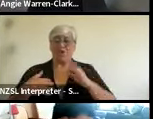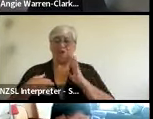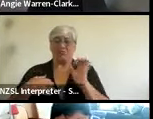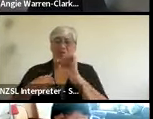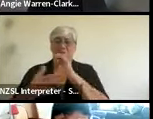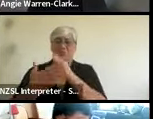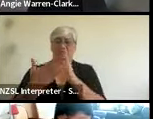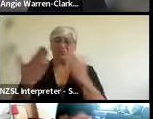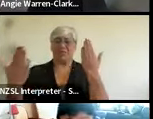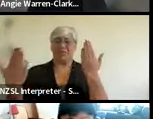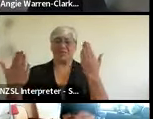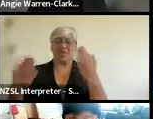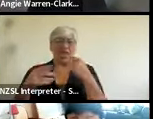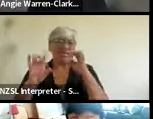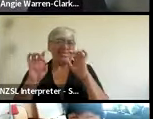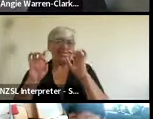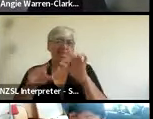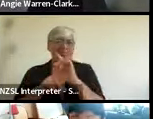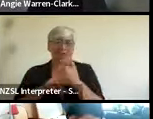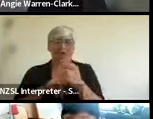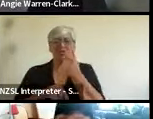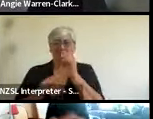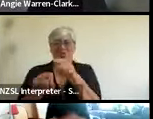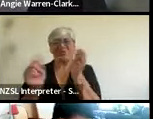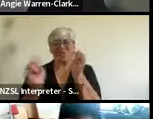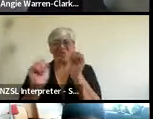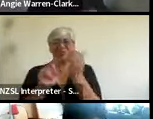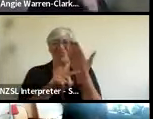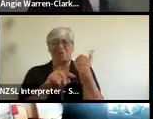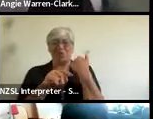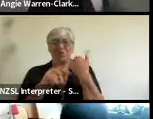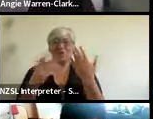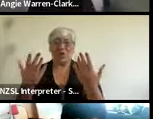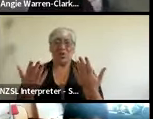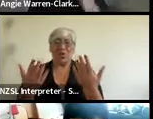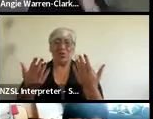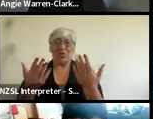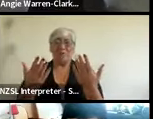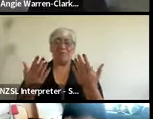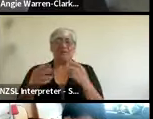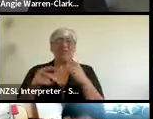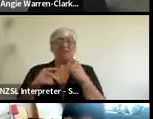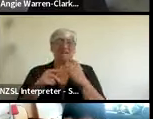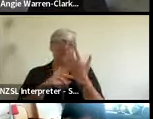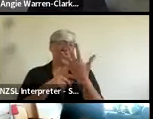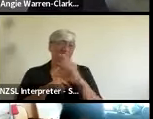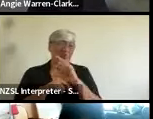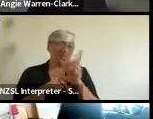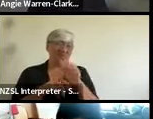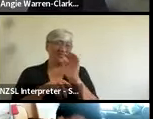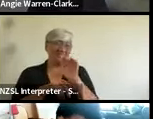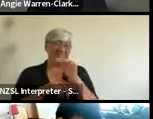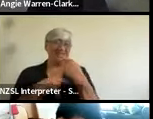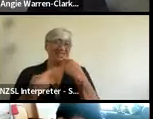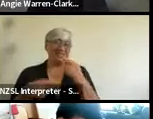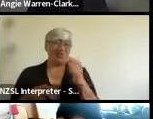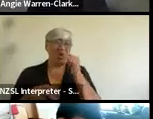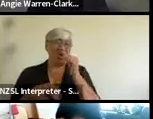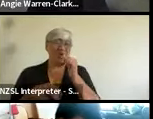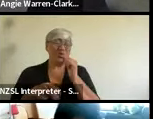with you. I know you've done this before, so if you'd like me to, I'll wave out at about 5 minutes to let you know where you're